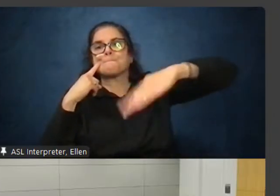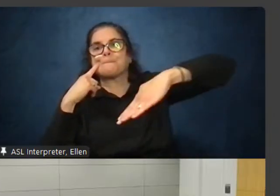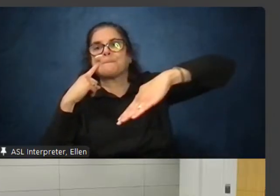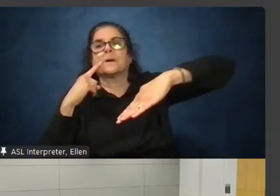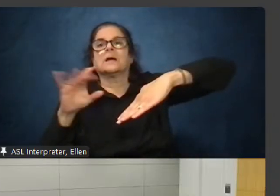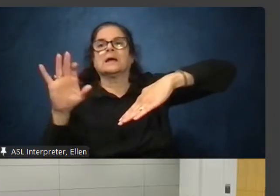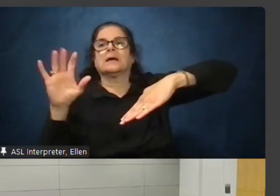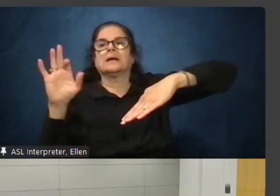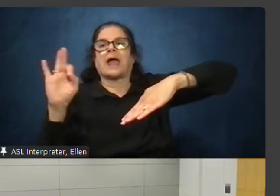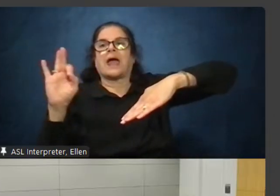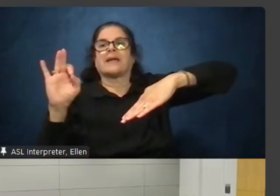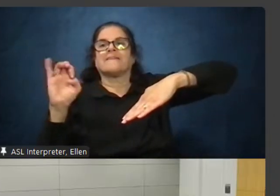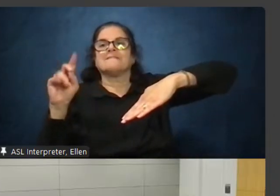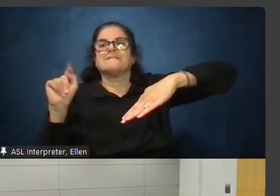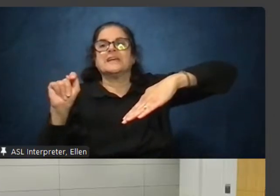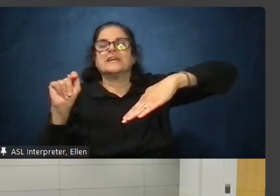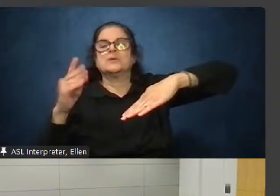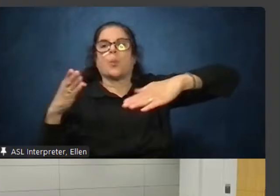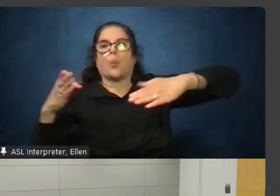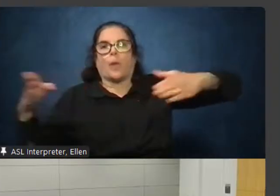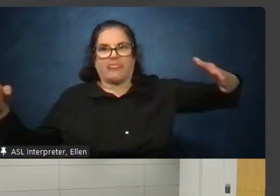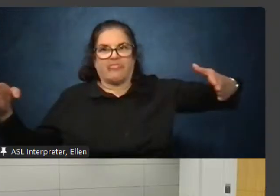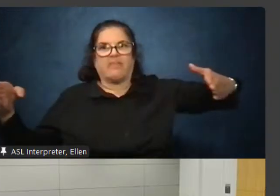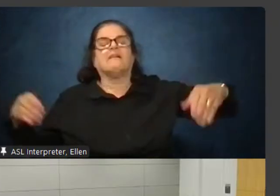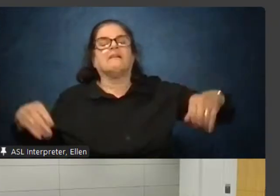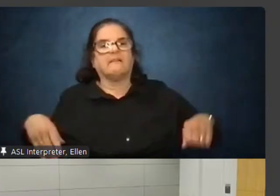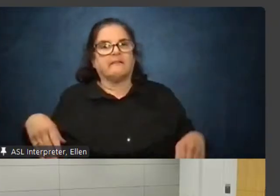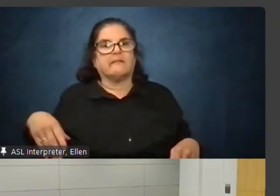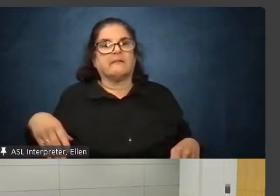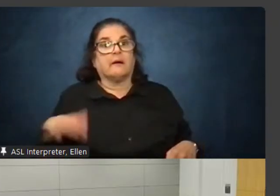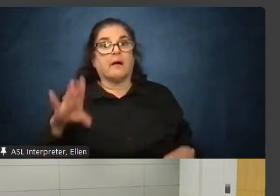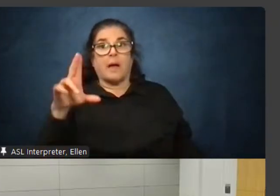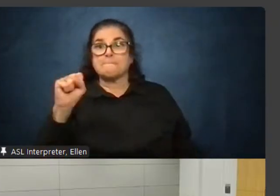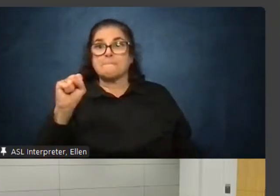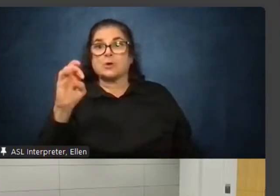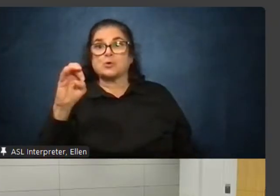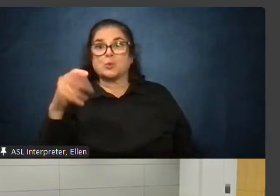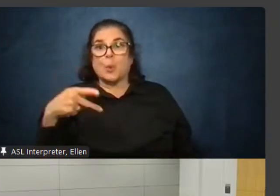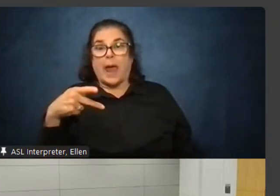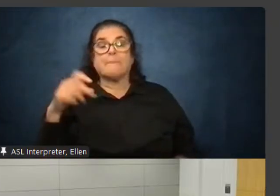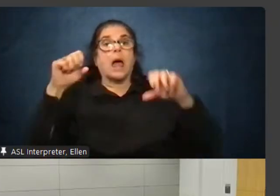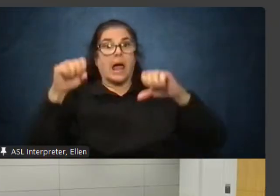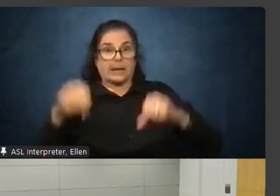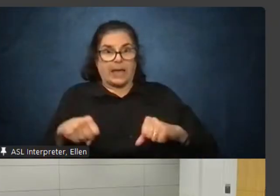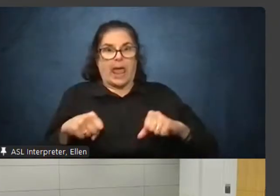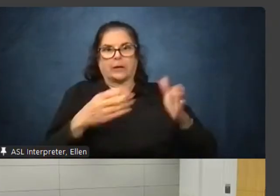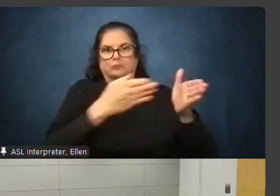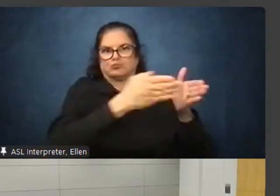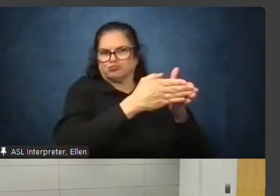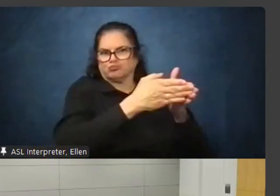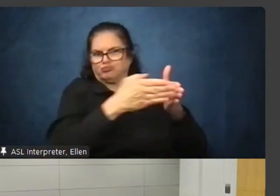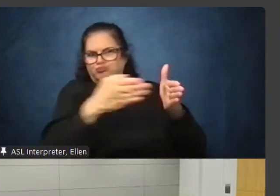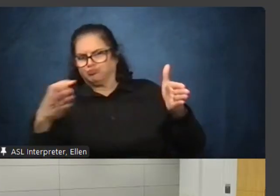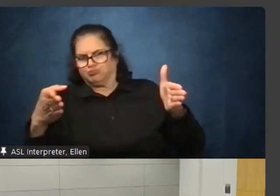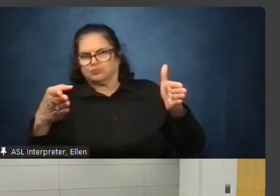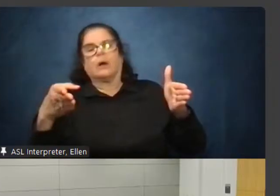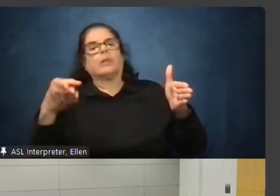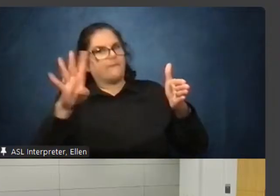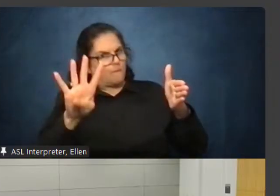this circumstance, the bus ramp can completely deploy within that 4 feet of